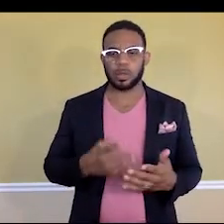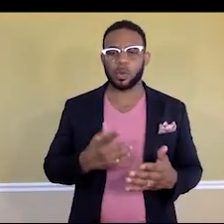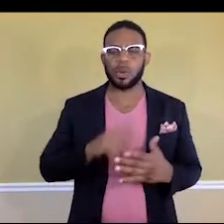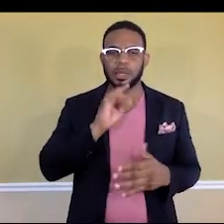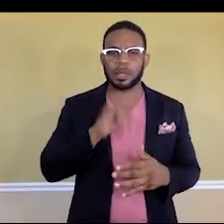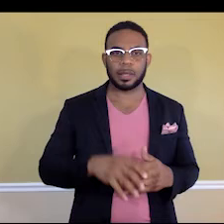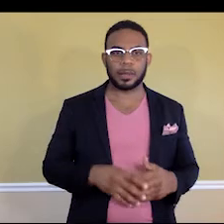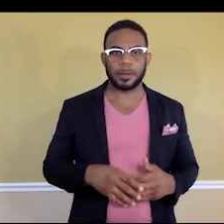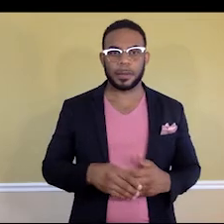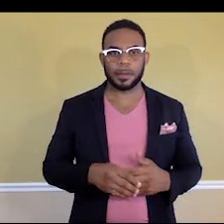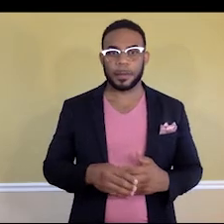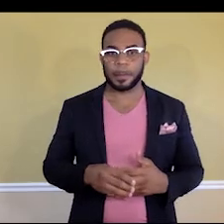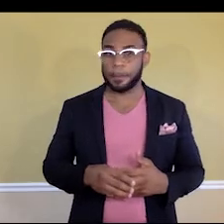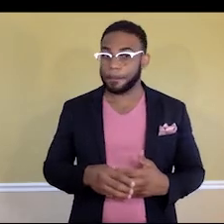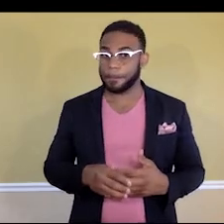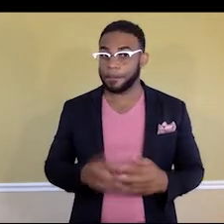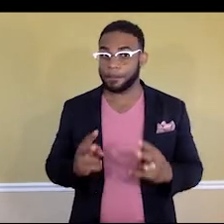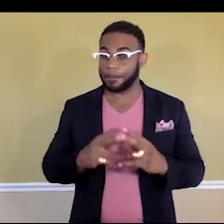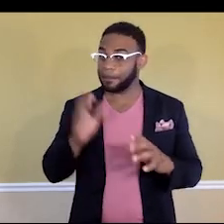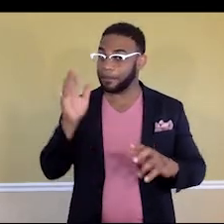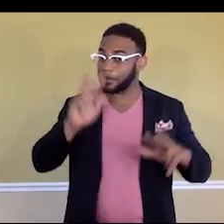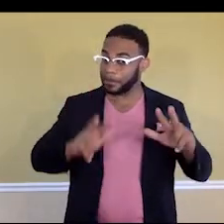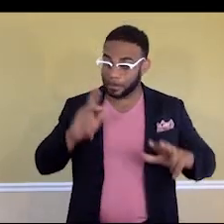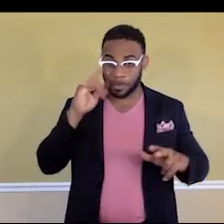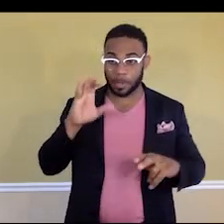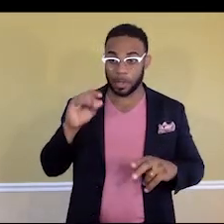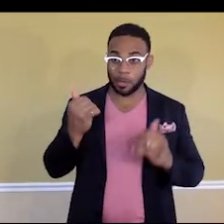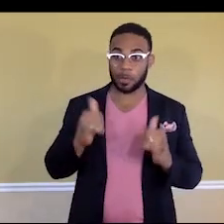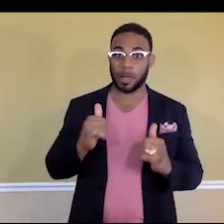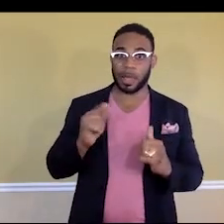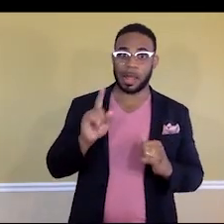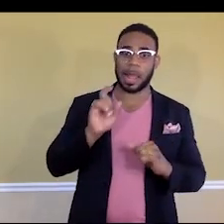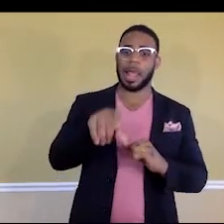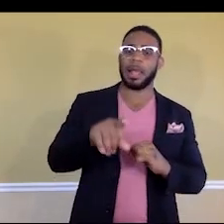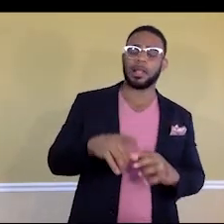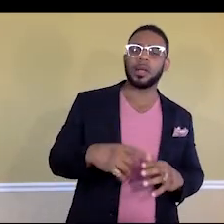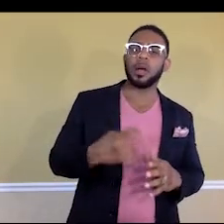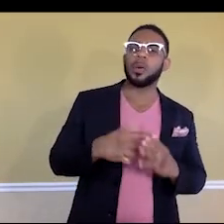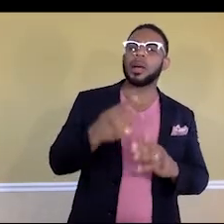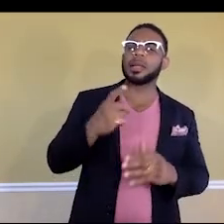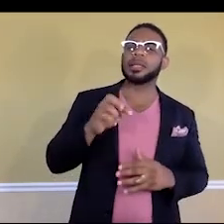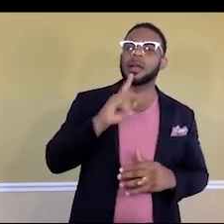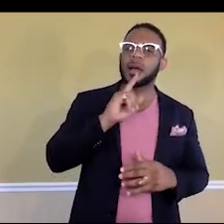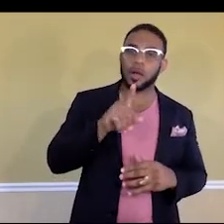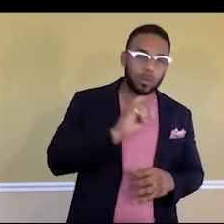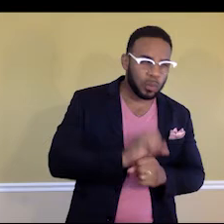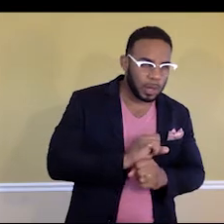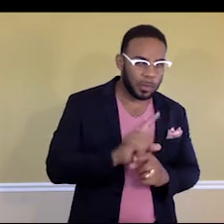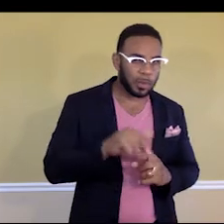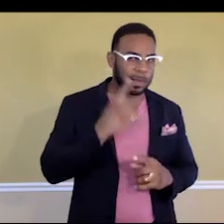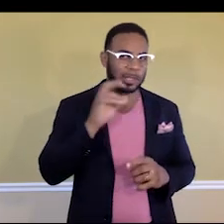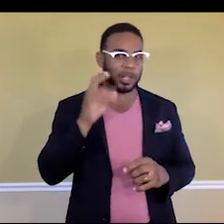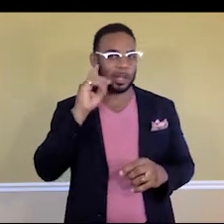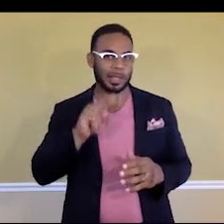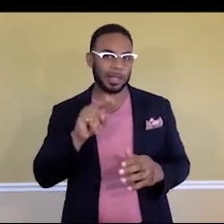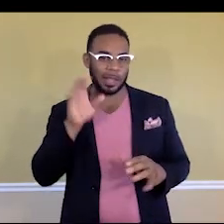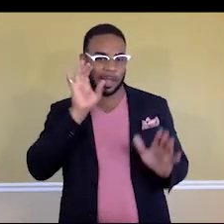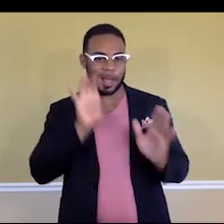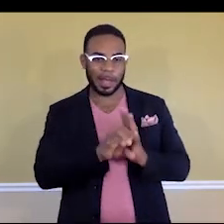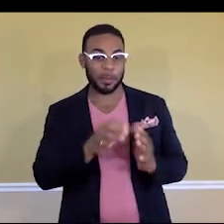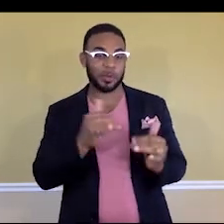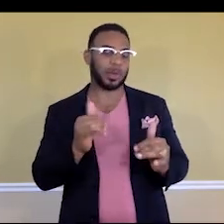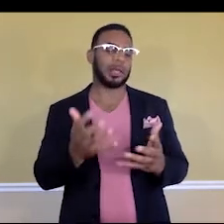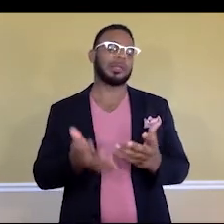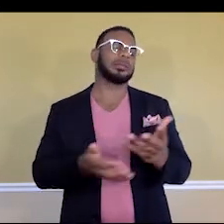that? It's very awkward for a company to try and ask you, what gender are you really, when they're just looking at an image and